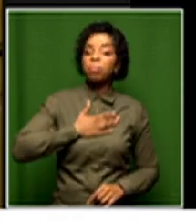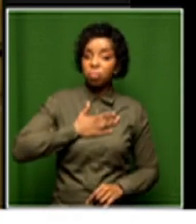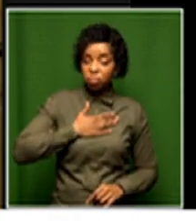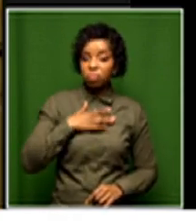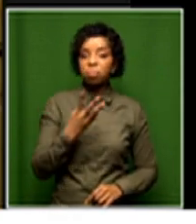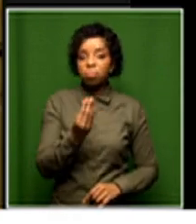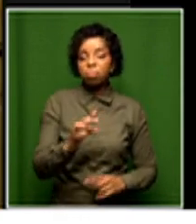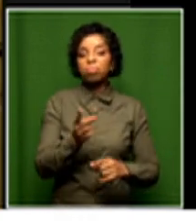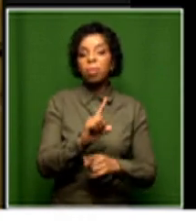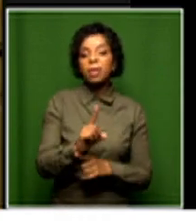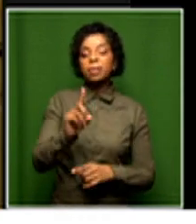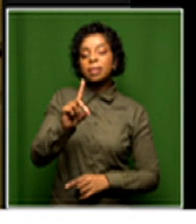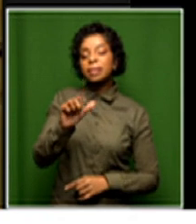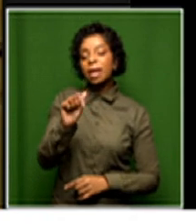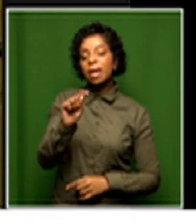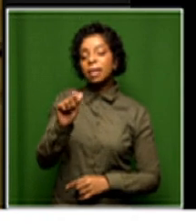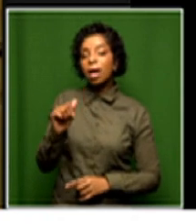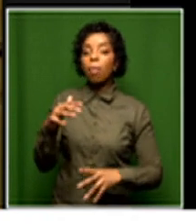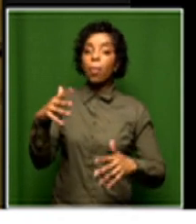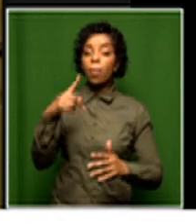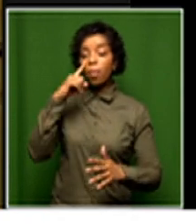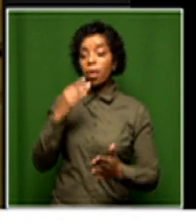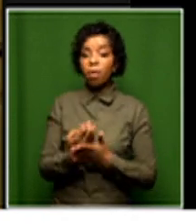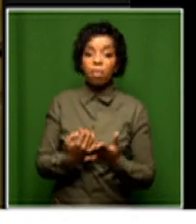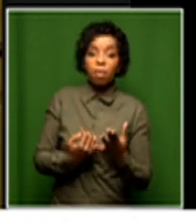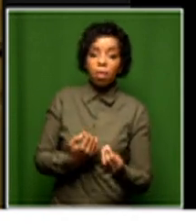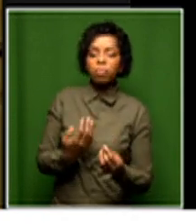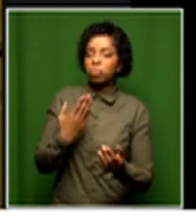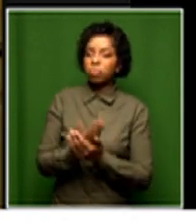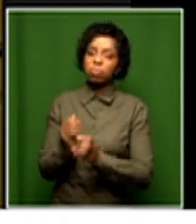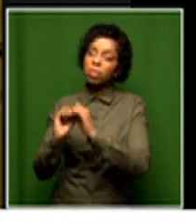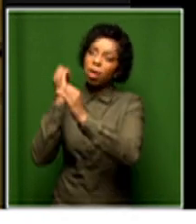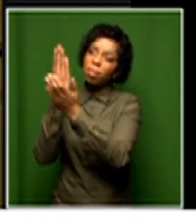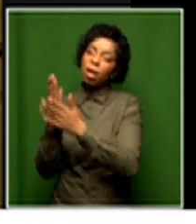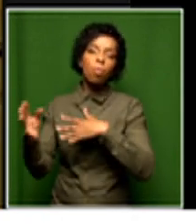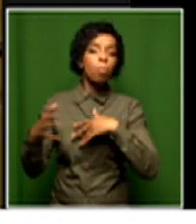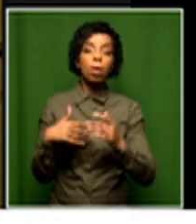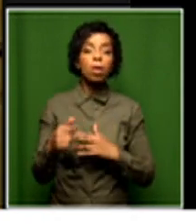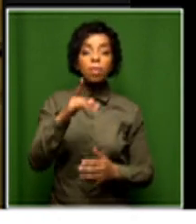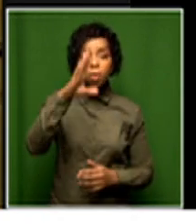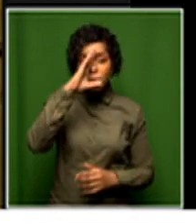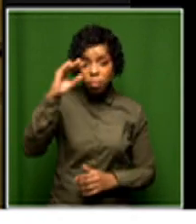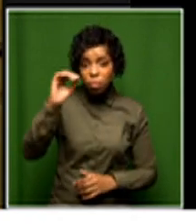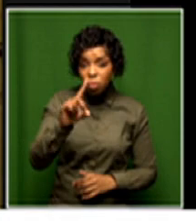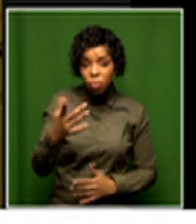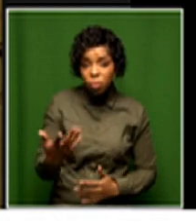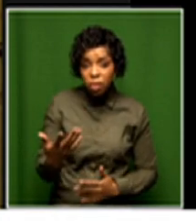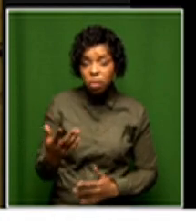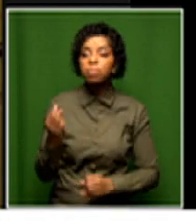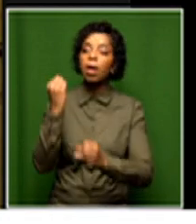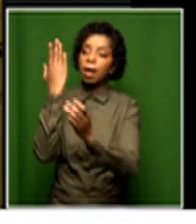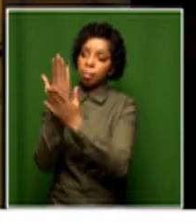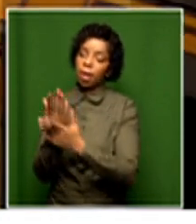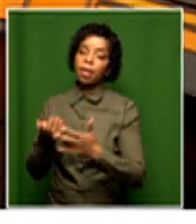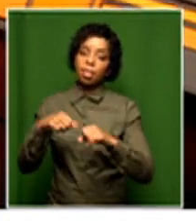data, you are allowed to apply or whatever your opinion is on this particular matter. So